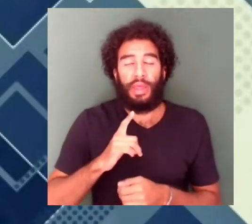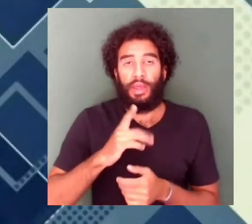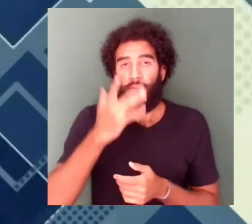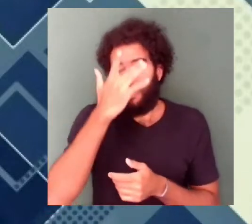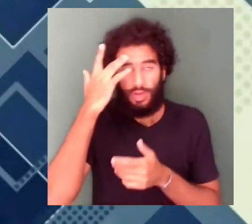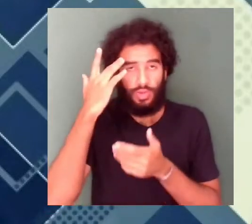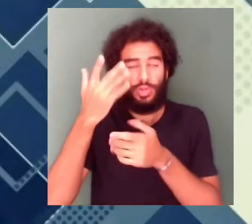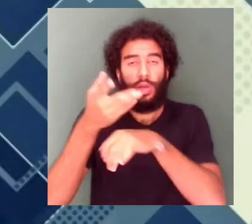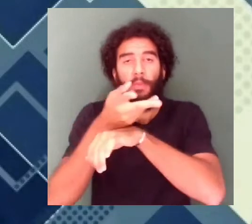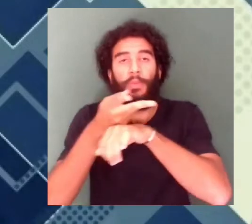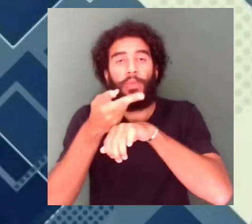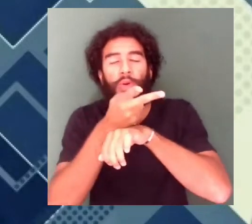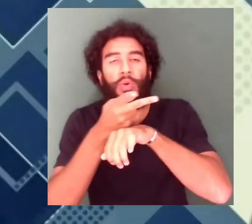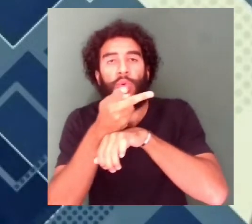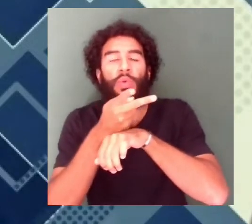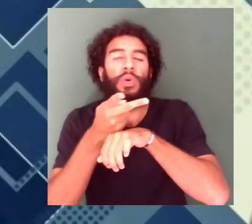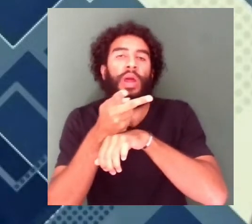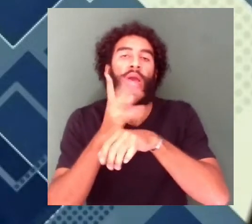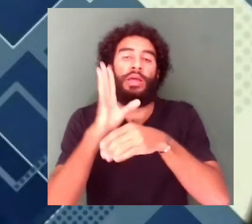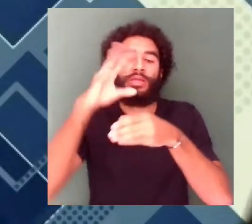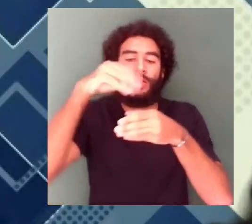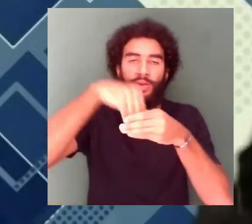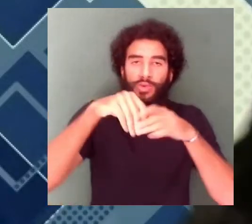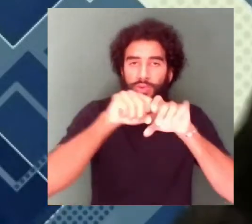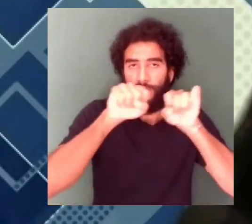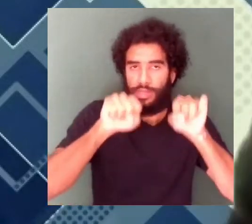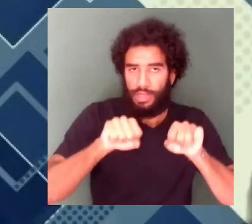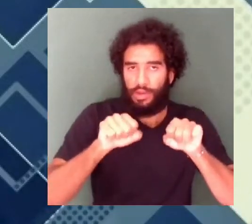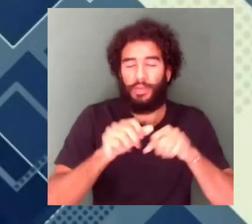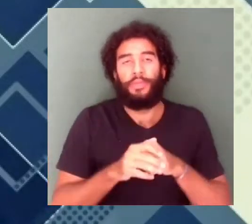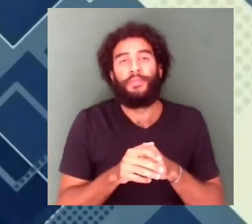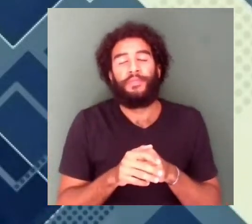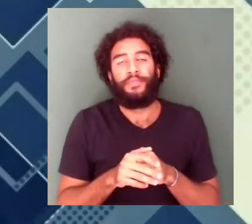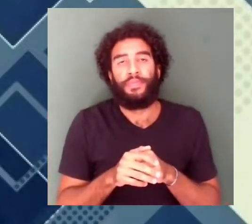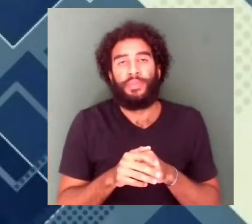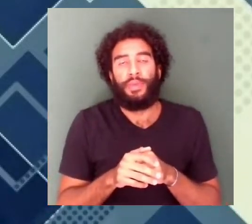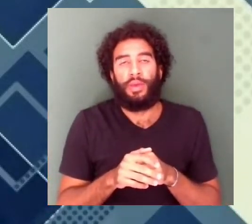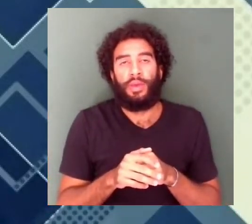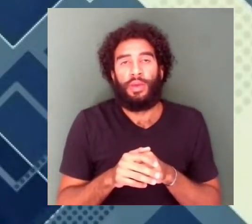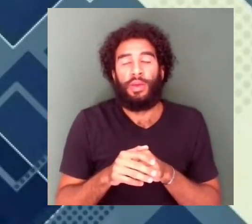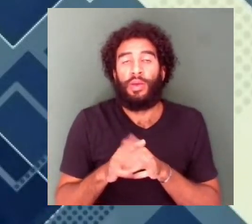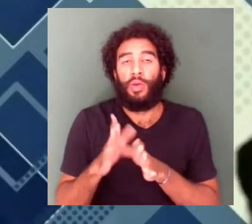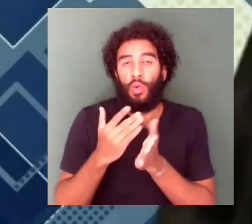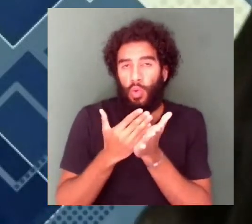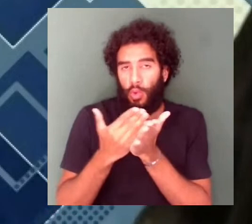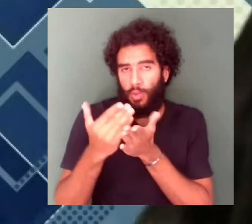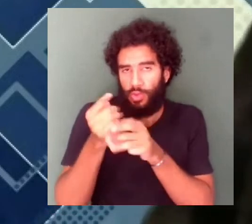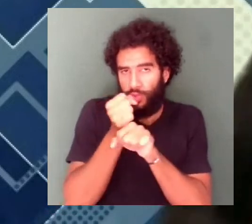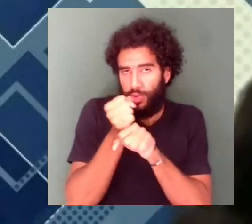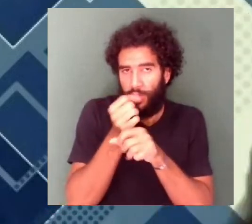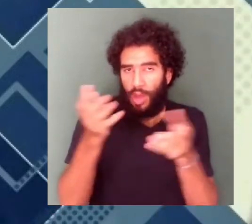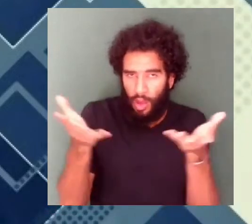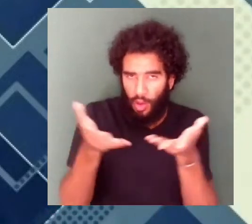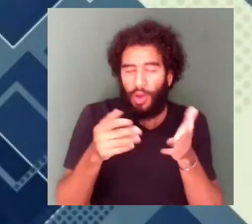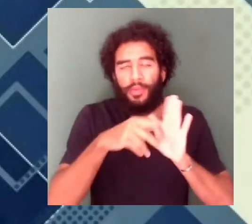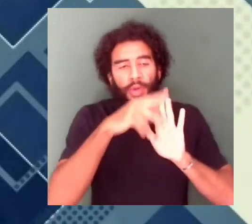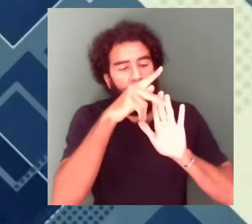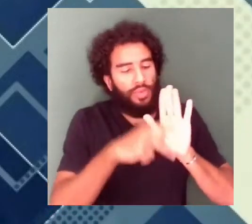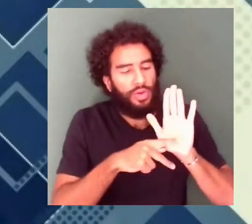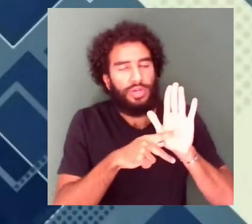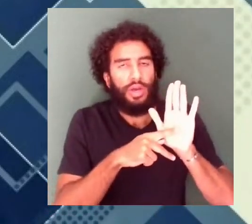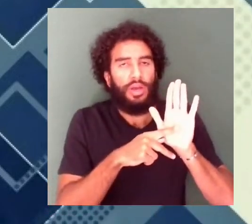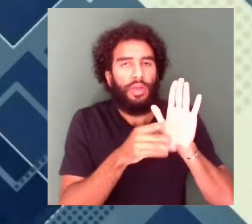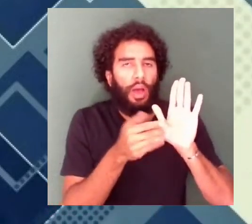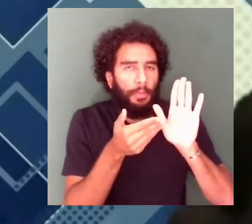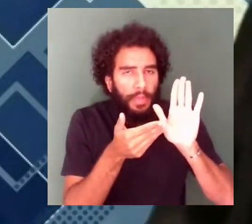want. And the number of people who seek out that course has increased. And ever since the